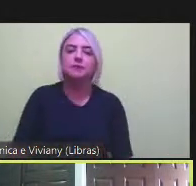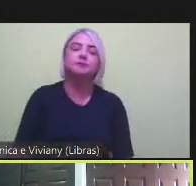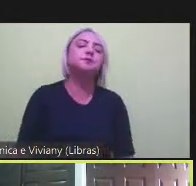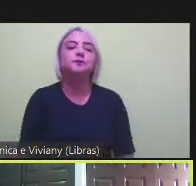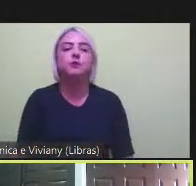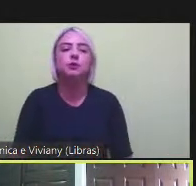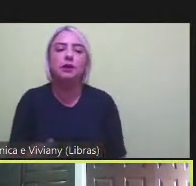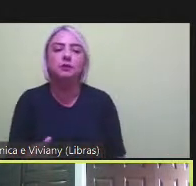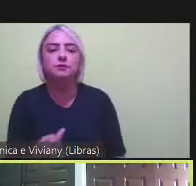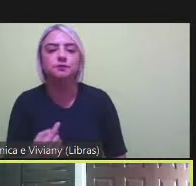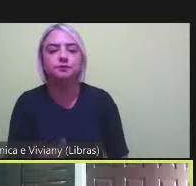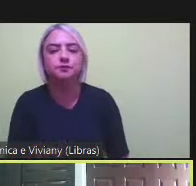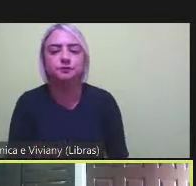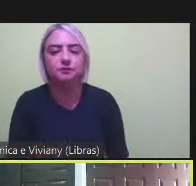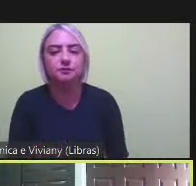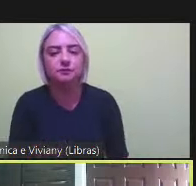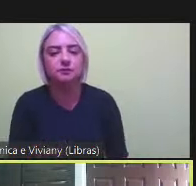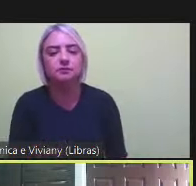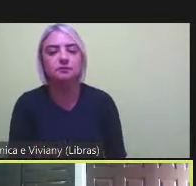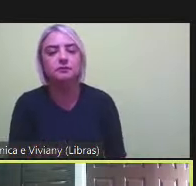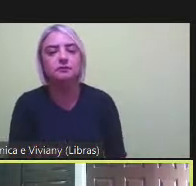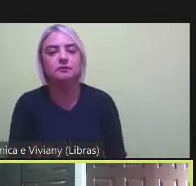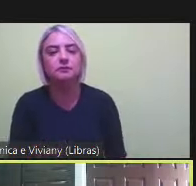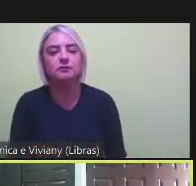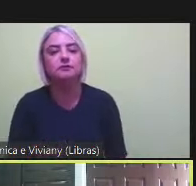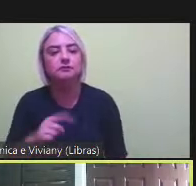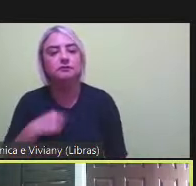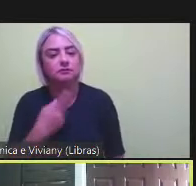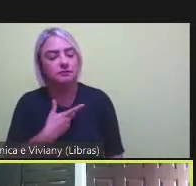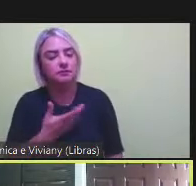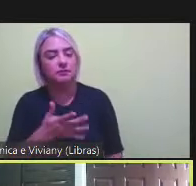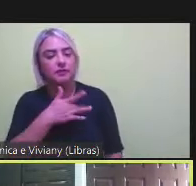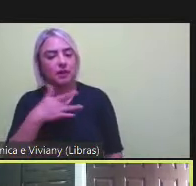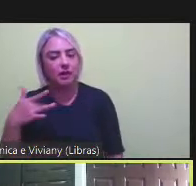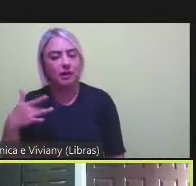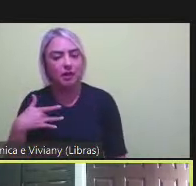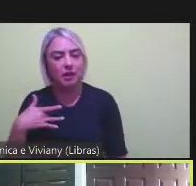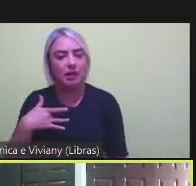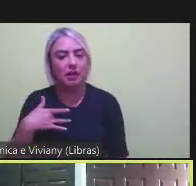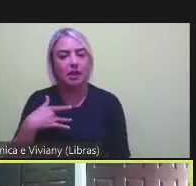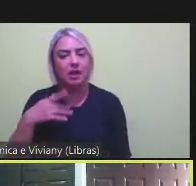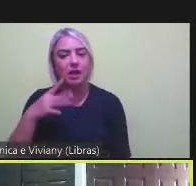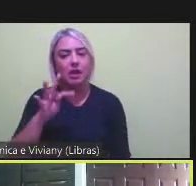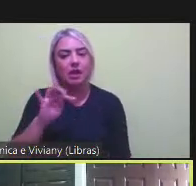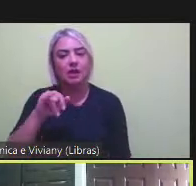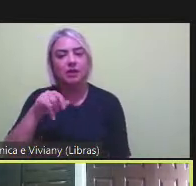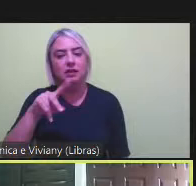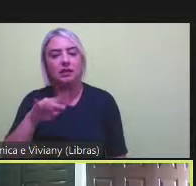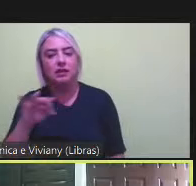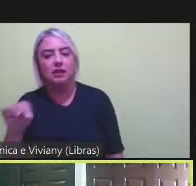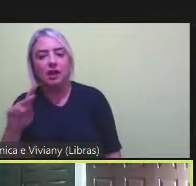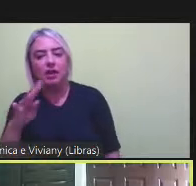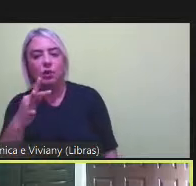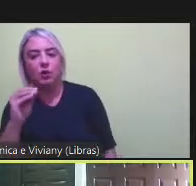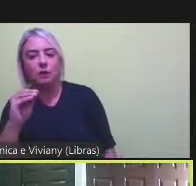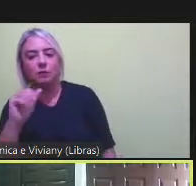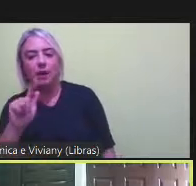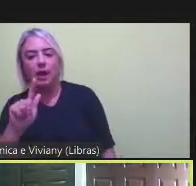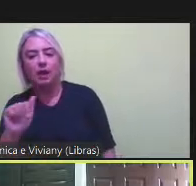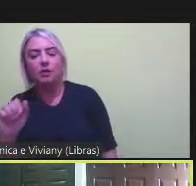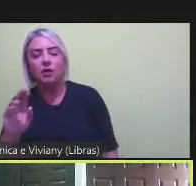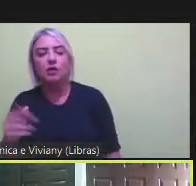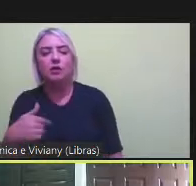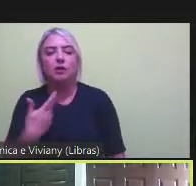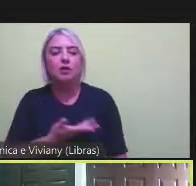The health situation in Trinidad and Tobago shows that non-communicable diseases continue to be